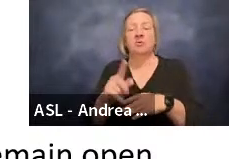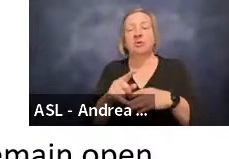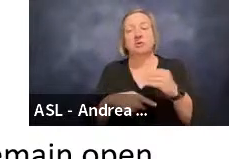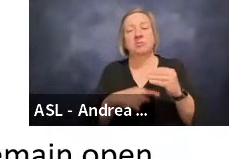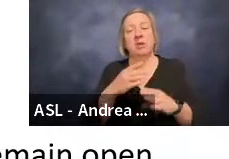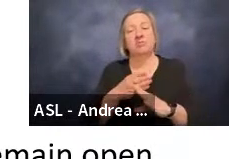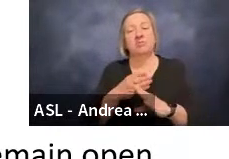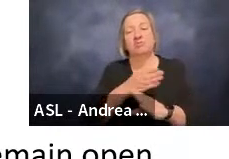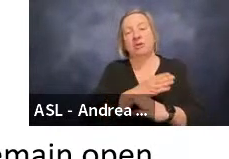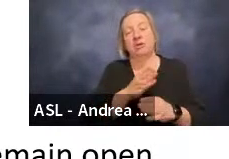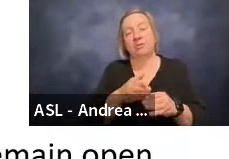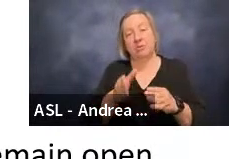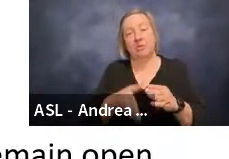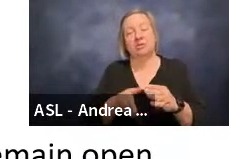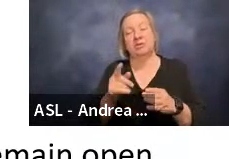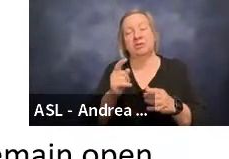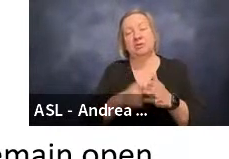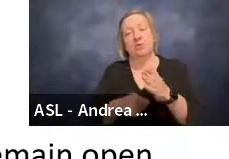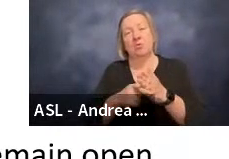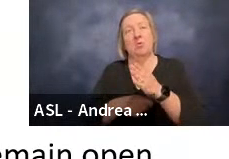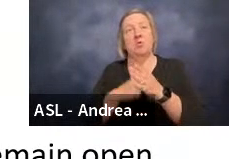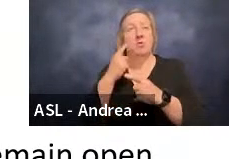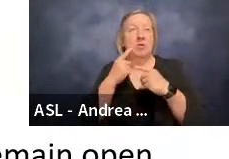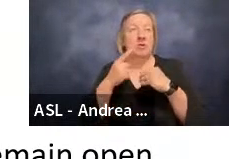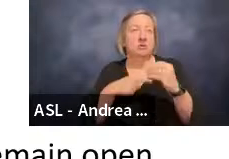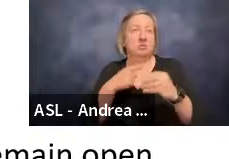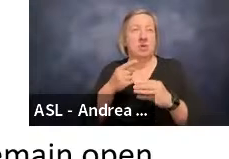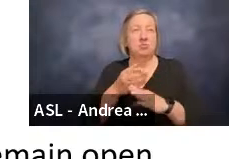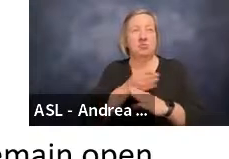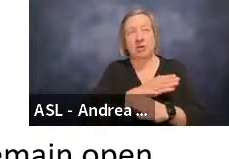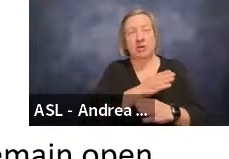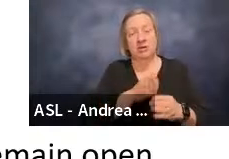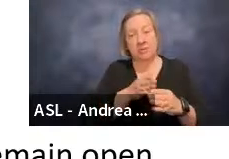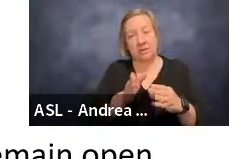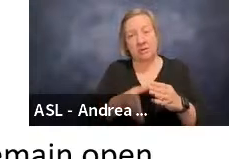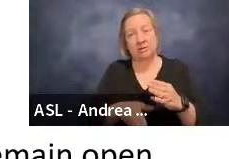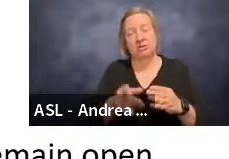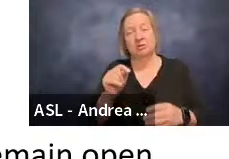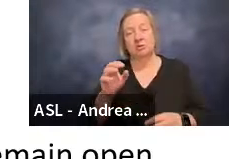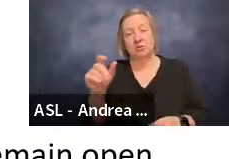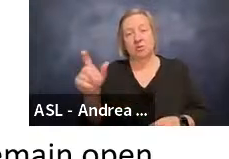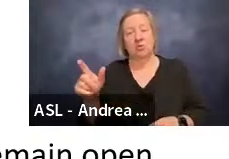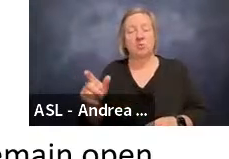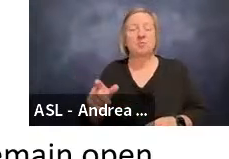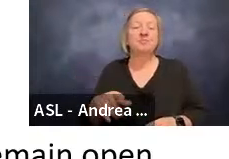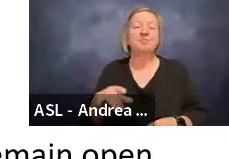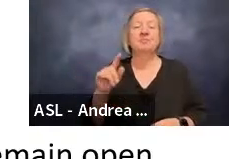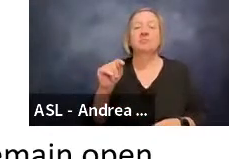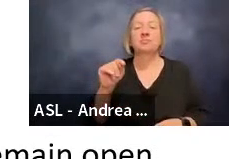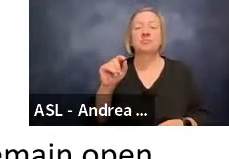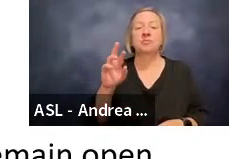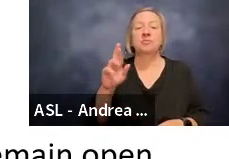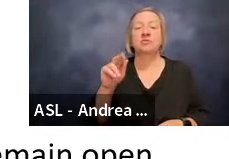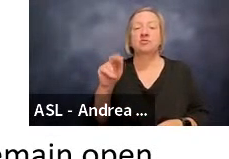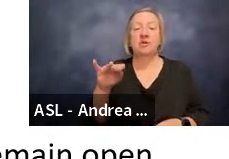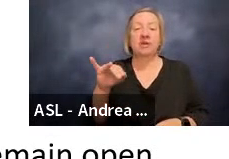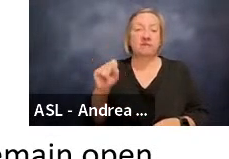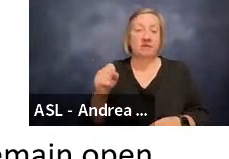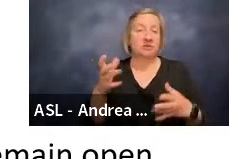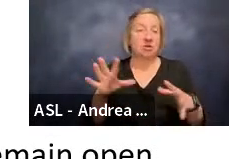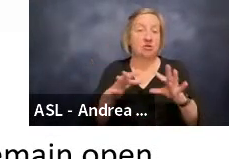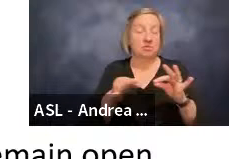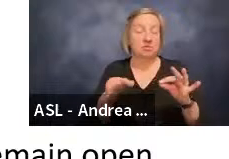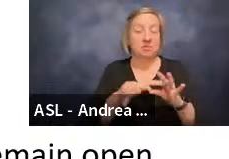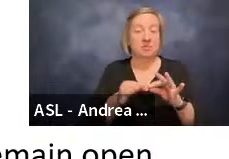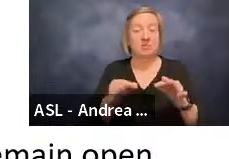pre-completion tolling, some thoughts on pre-completion tolling. As I think Travis largely addressed this, but just